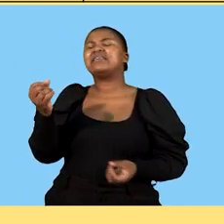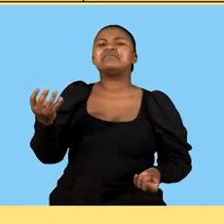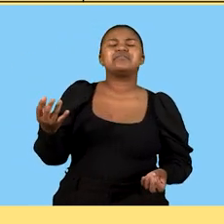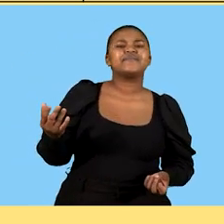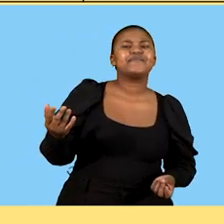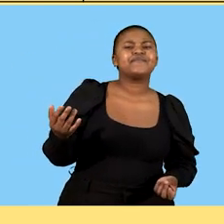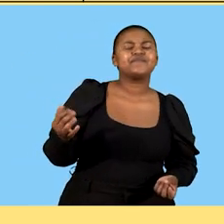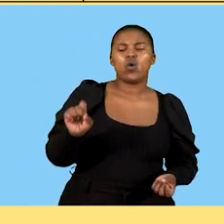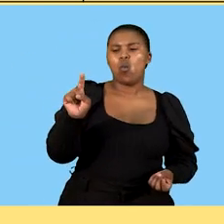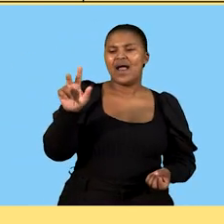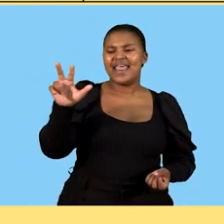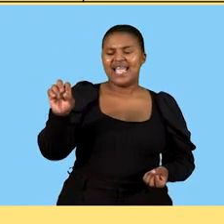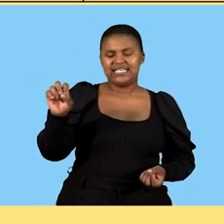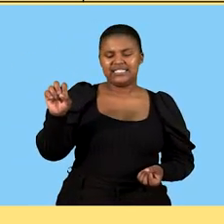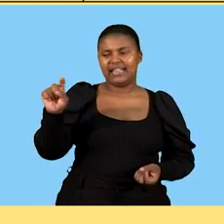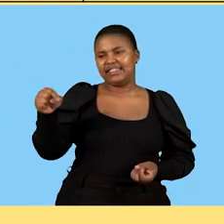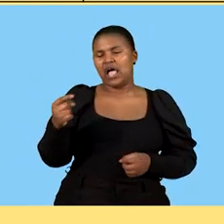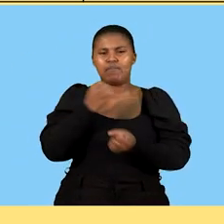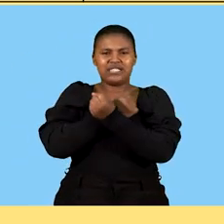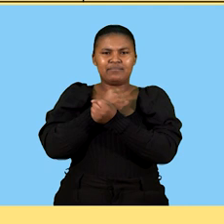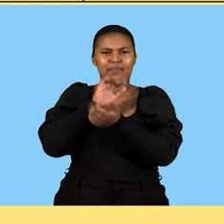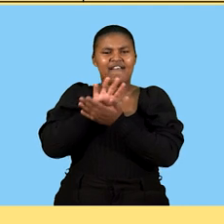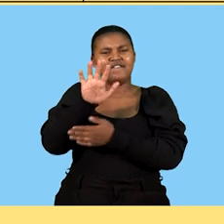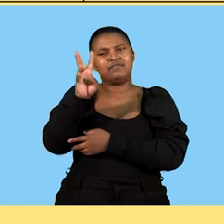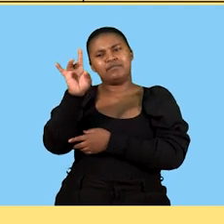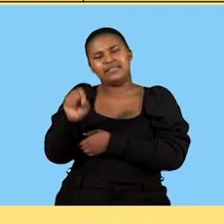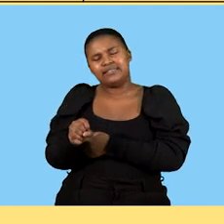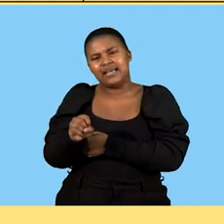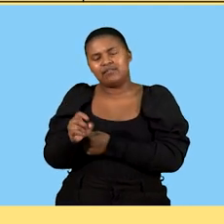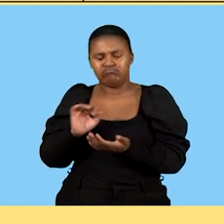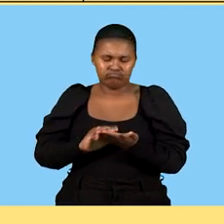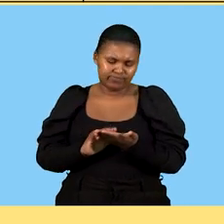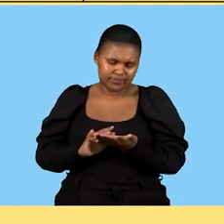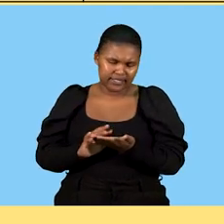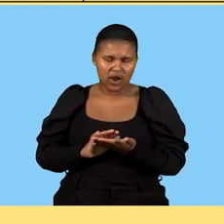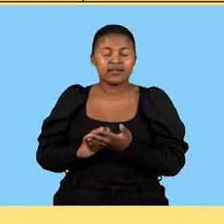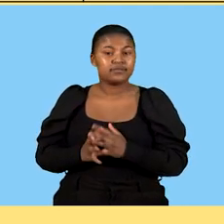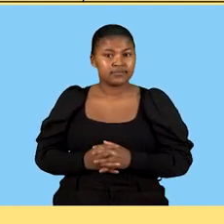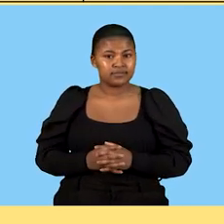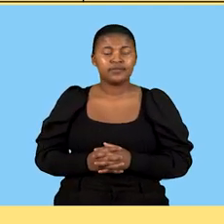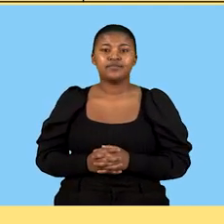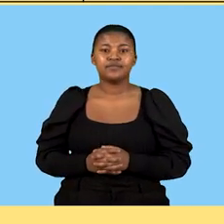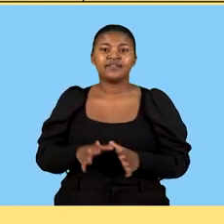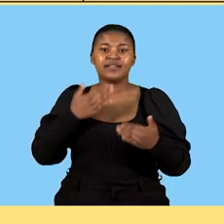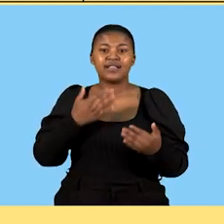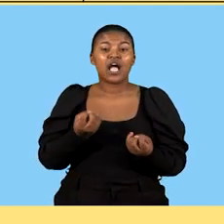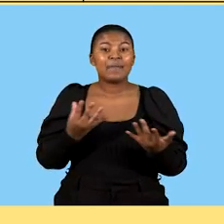equity. And once income is increasing, our owner's equity is increasing. So I'll come and say plus